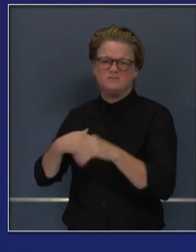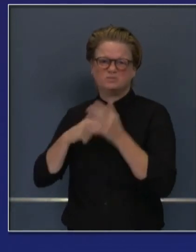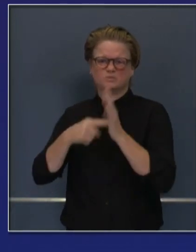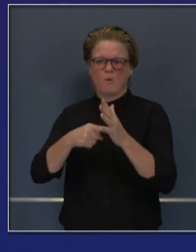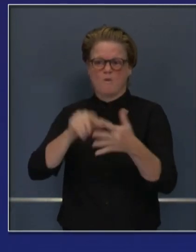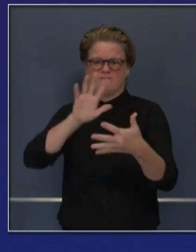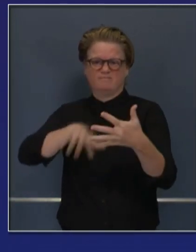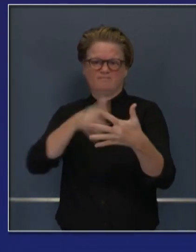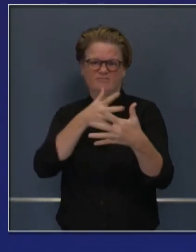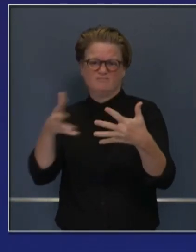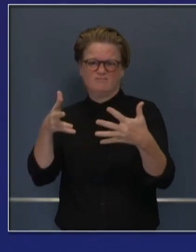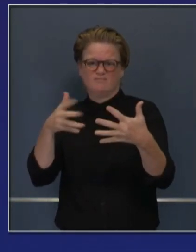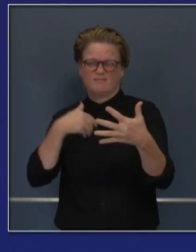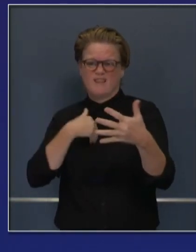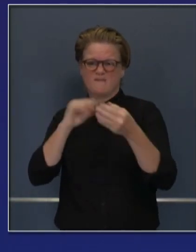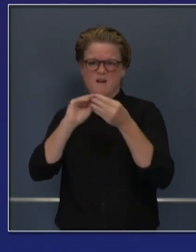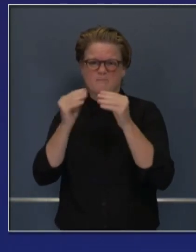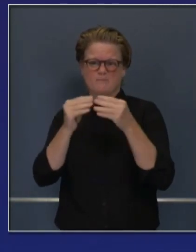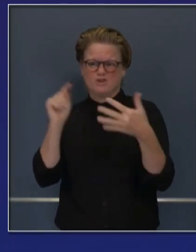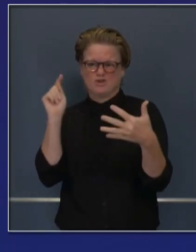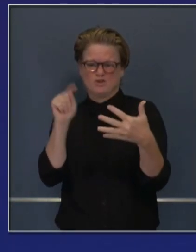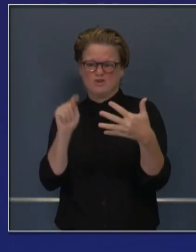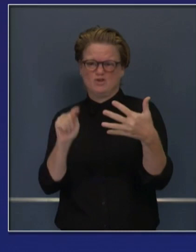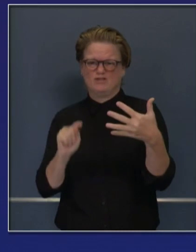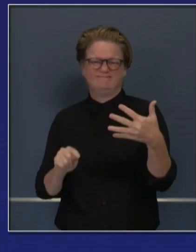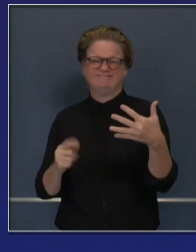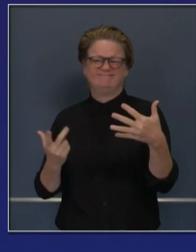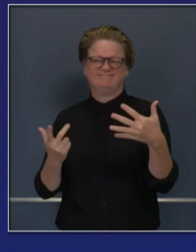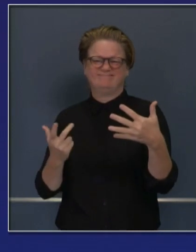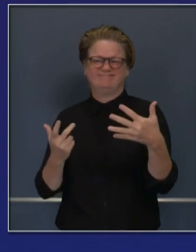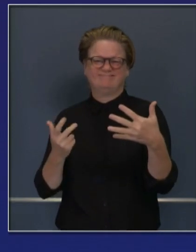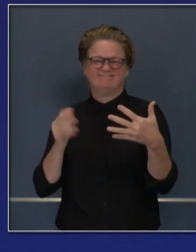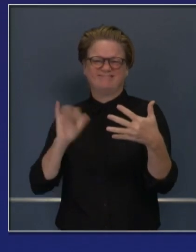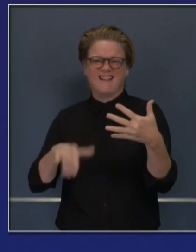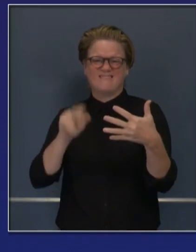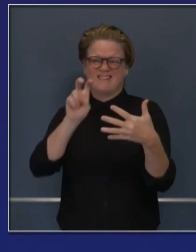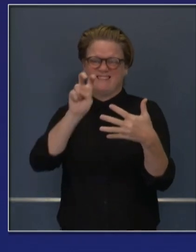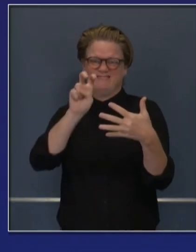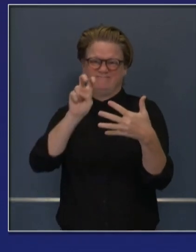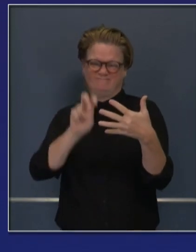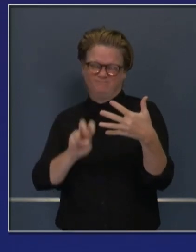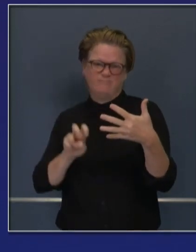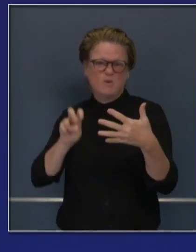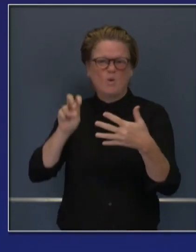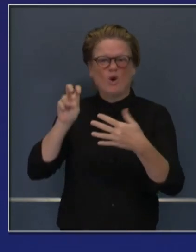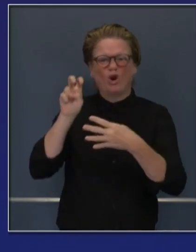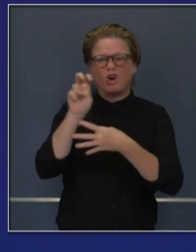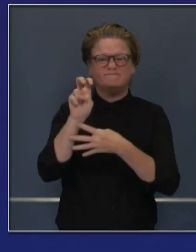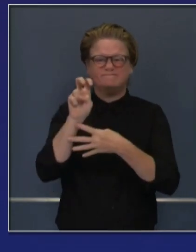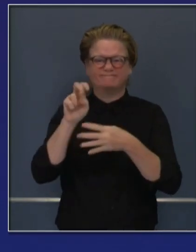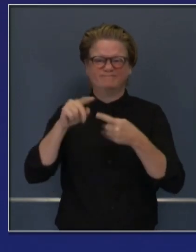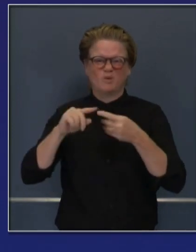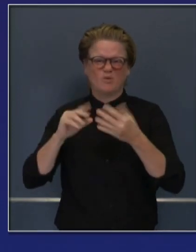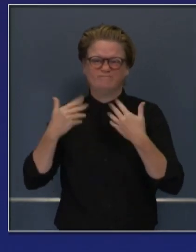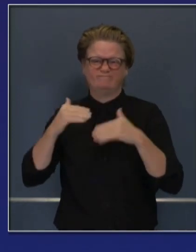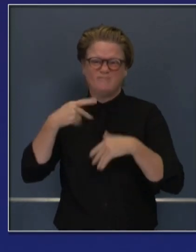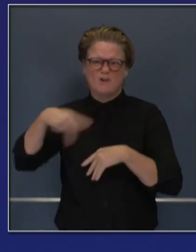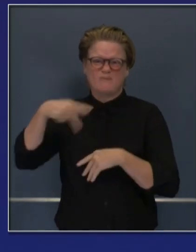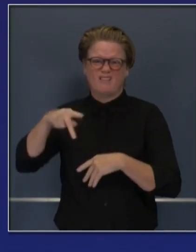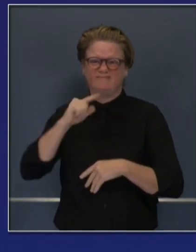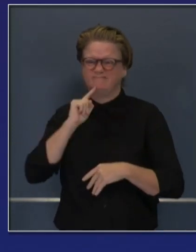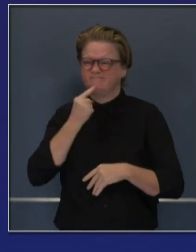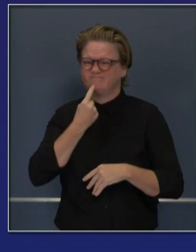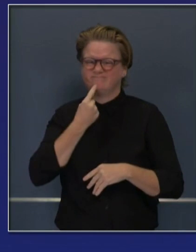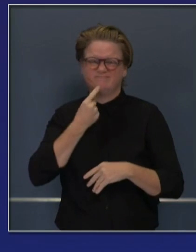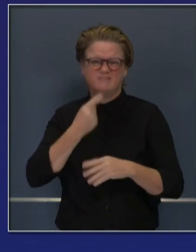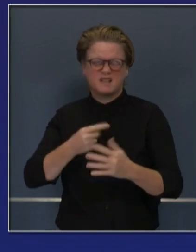upon the protocols that we put into place when we announced this blueprint 11 weeks ago, that will allow us to